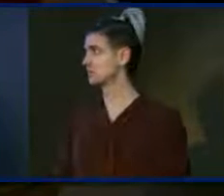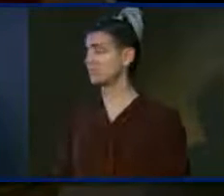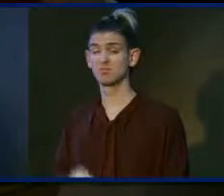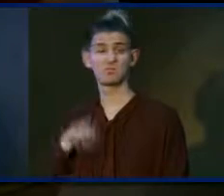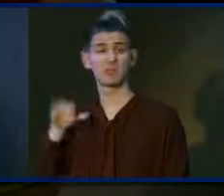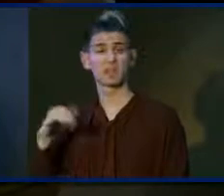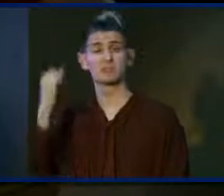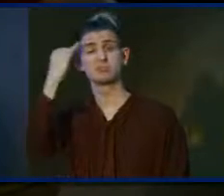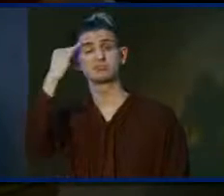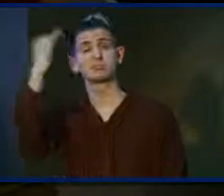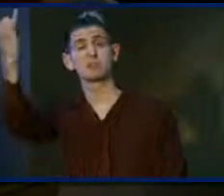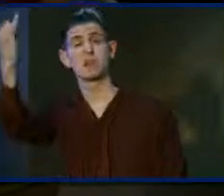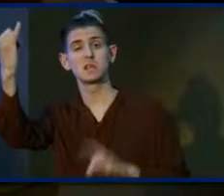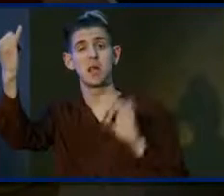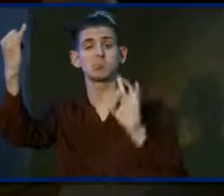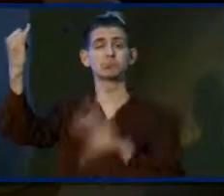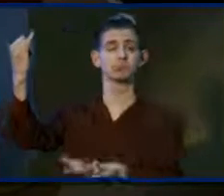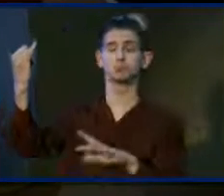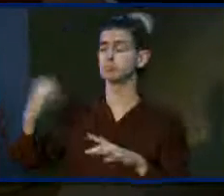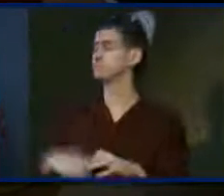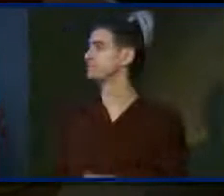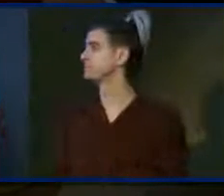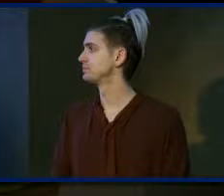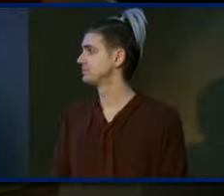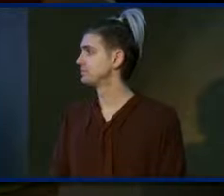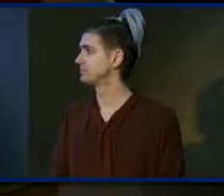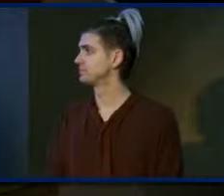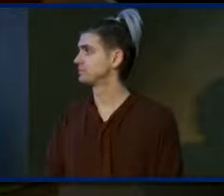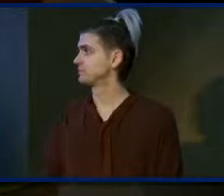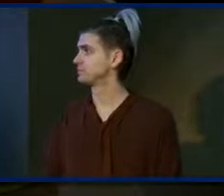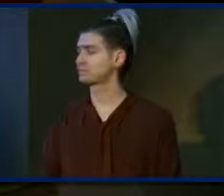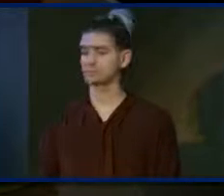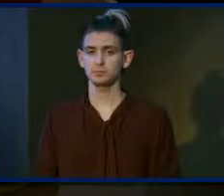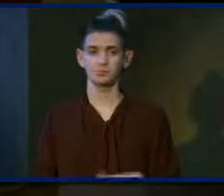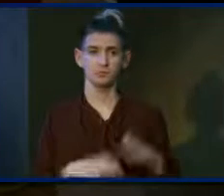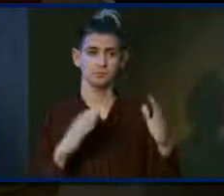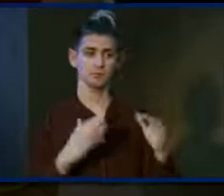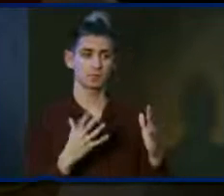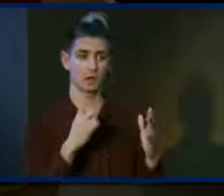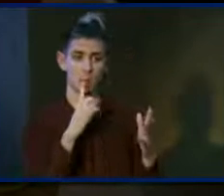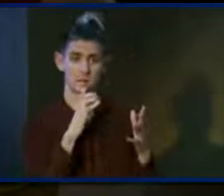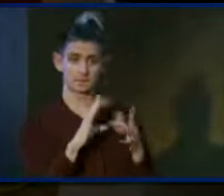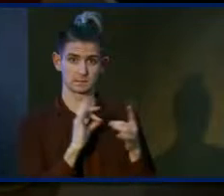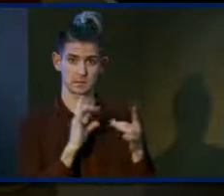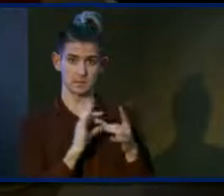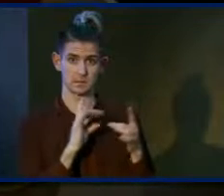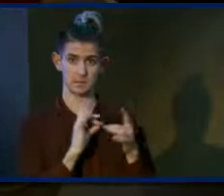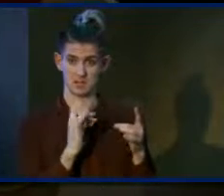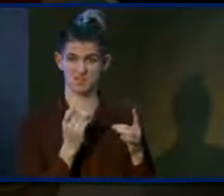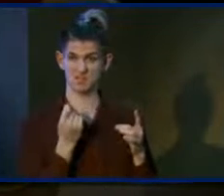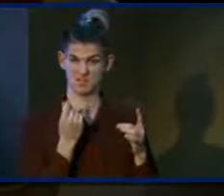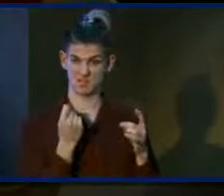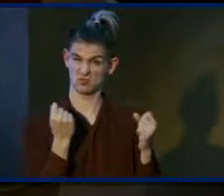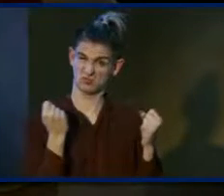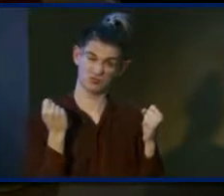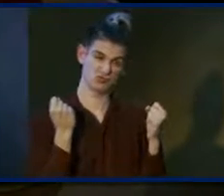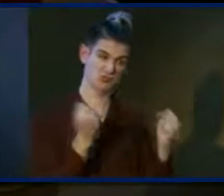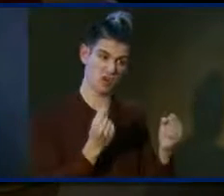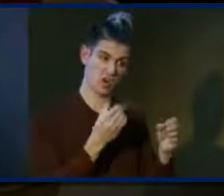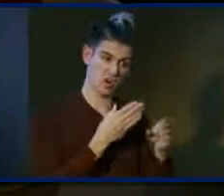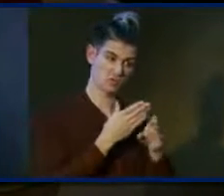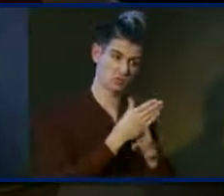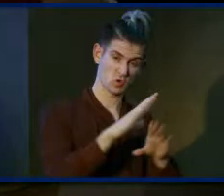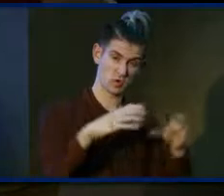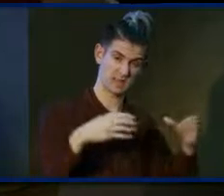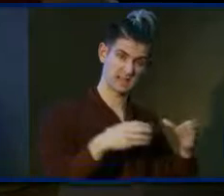Issues, yes, go ahead, Rob. I just wanted to say that we do have a strong majority behind us, and I think